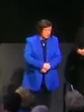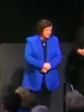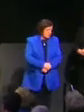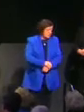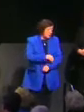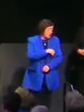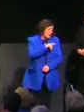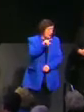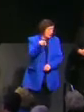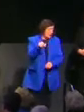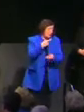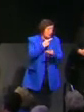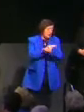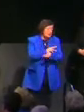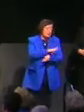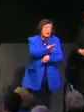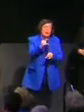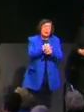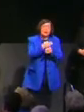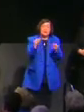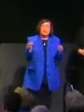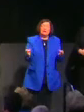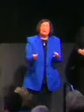V'yanuchu v'al mishkavosam